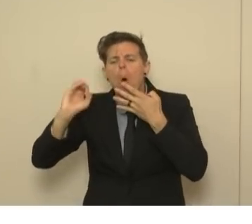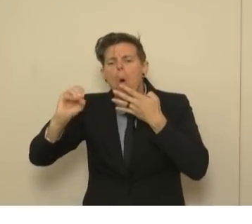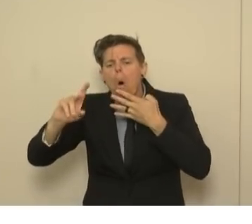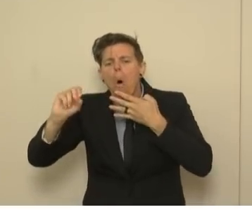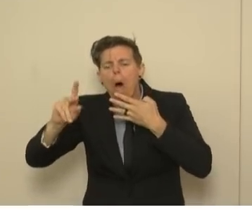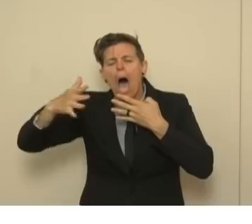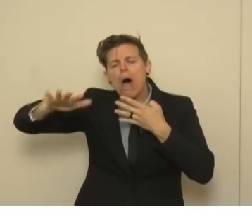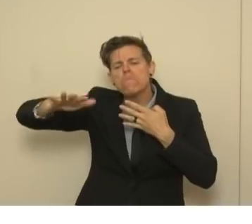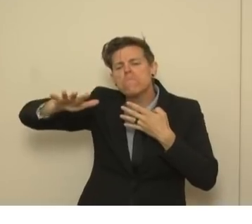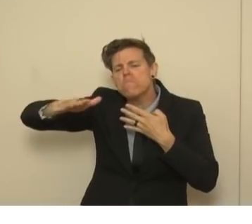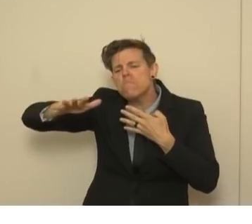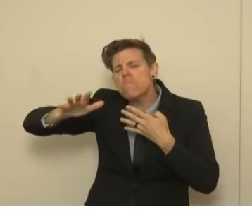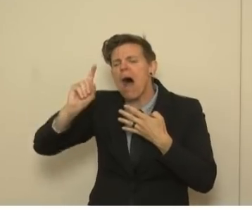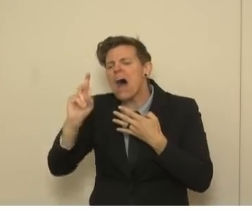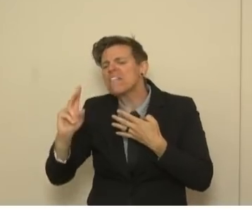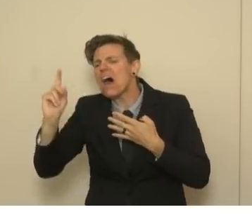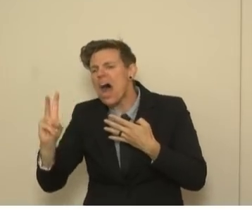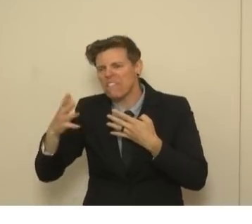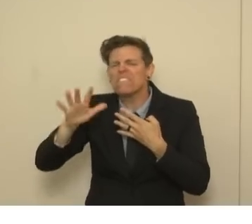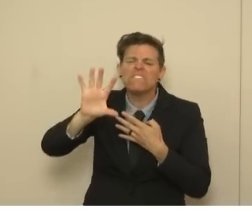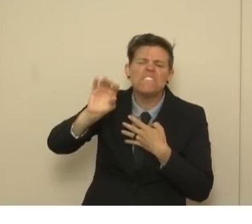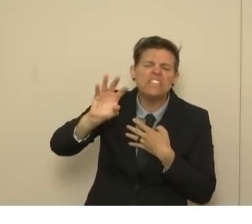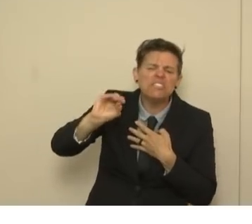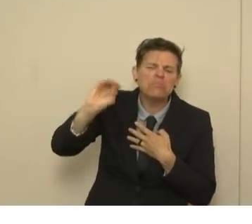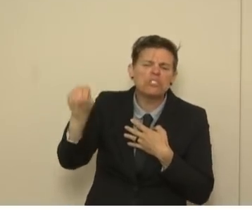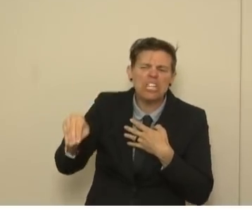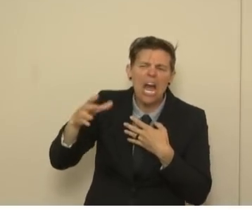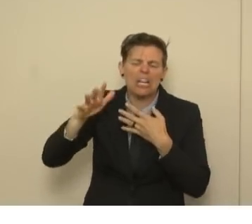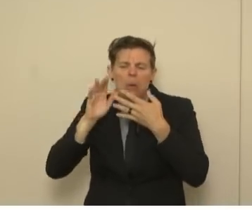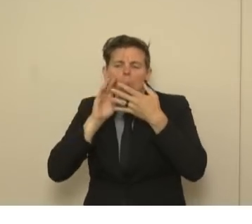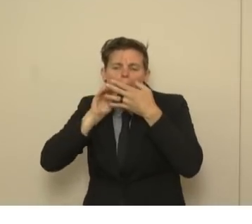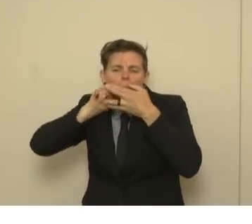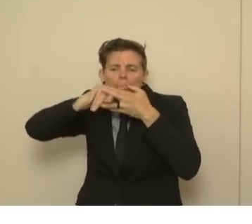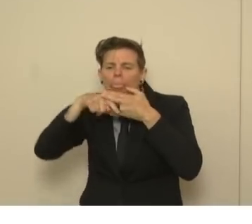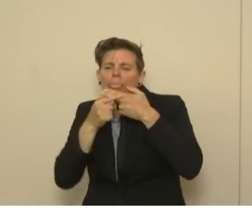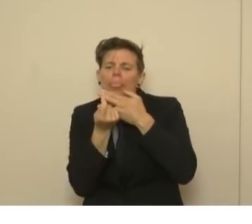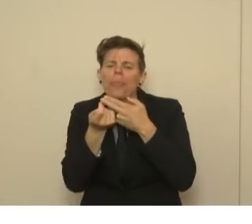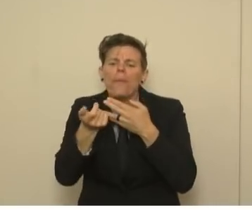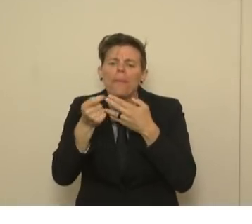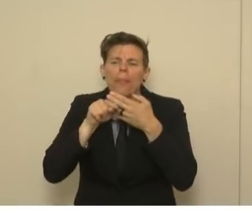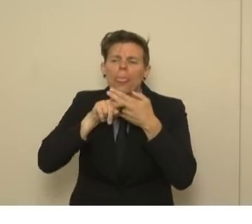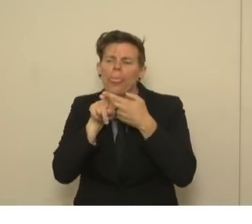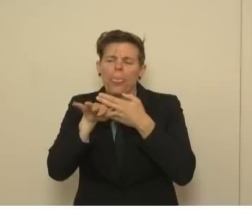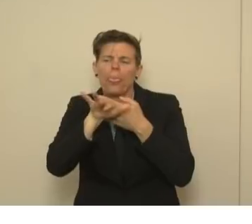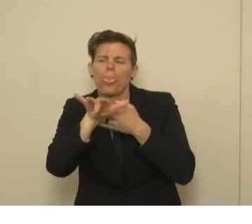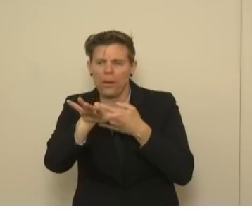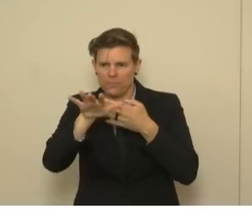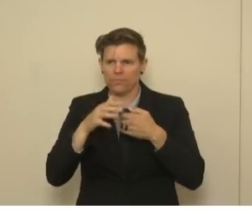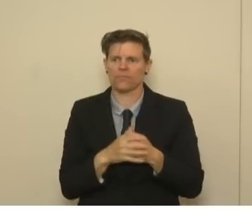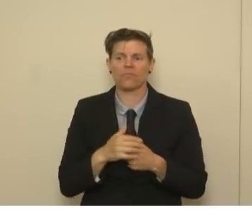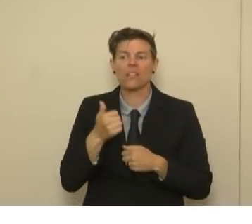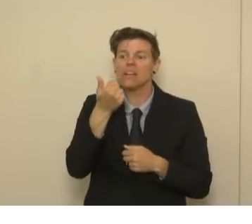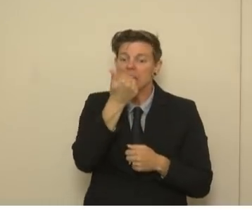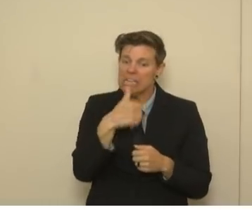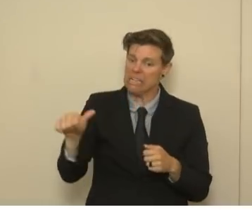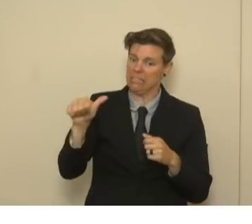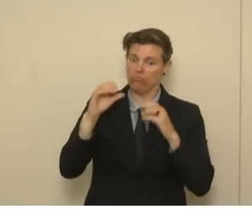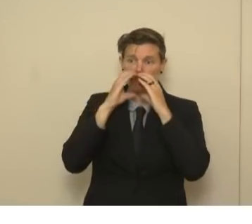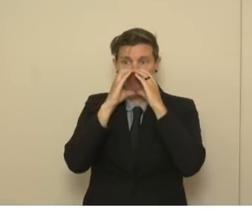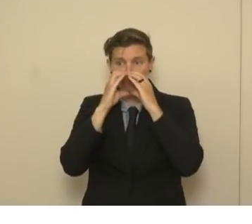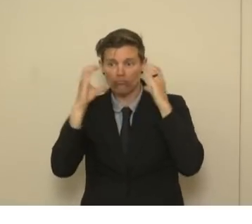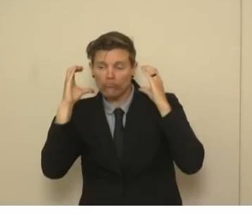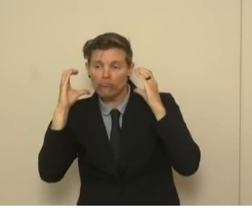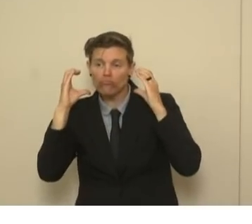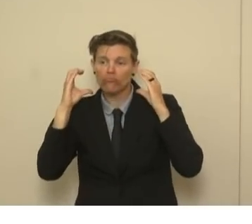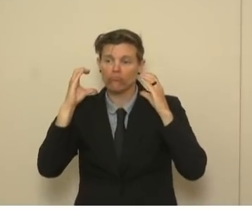but immediately what jumps out is any kind of multi-layer mask is almost always better than a single-layer mask, which we've known for a